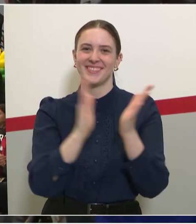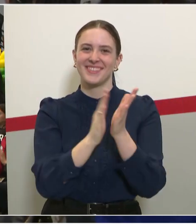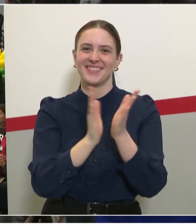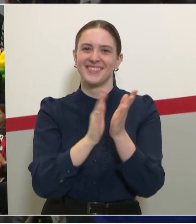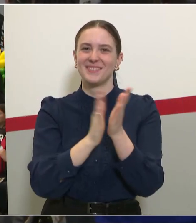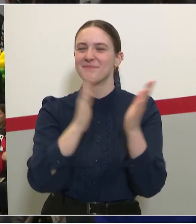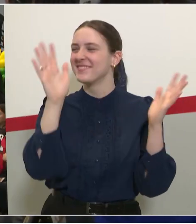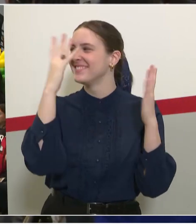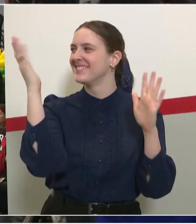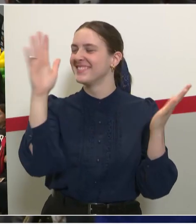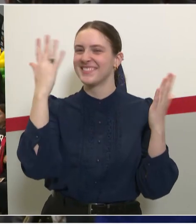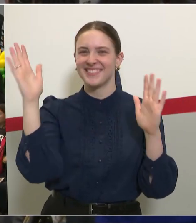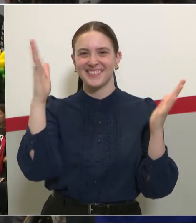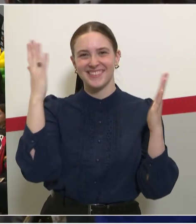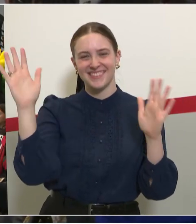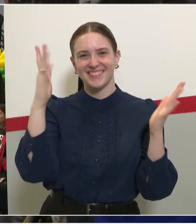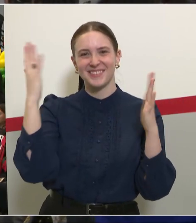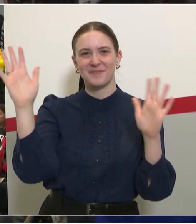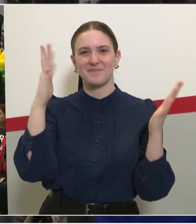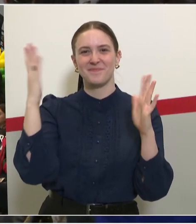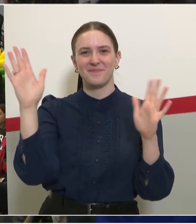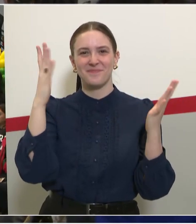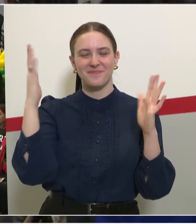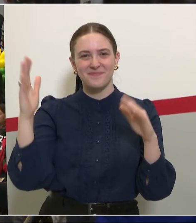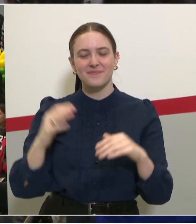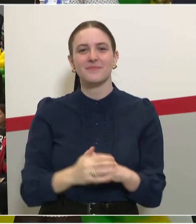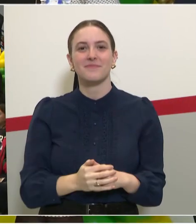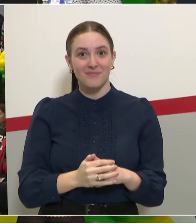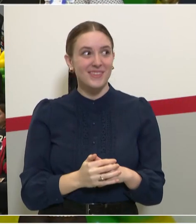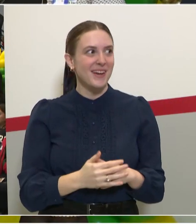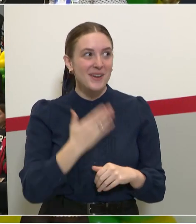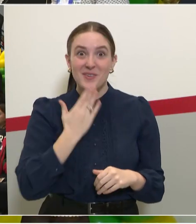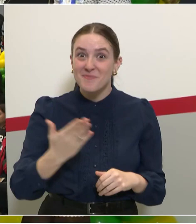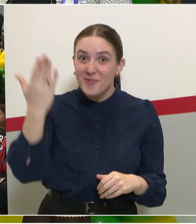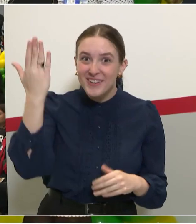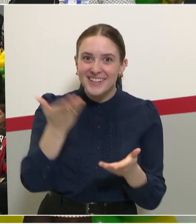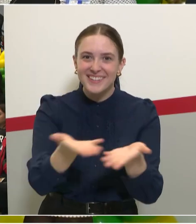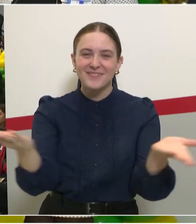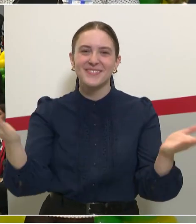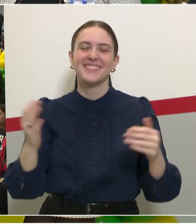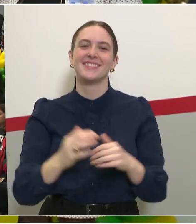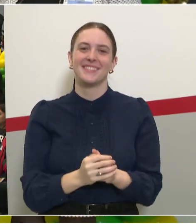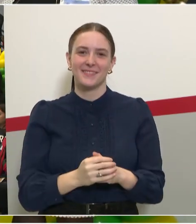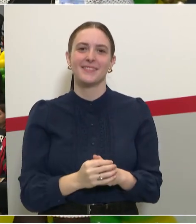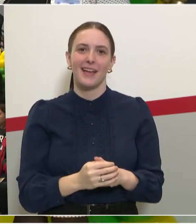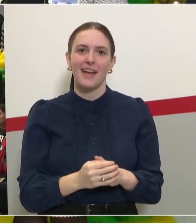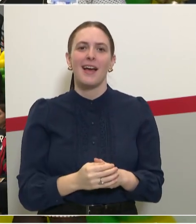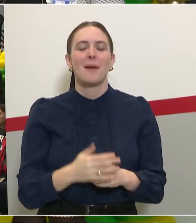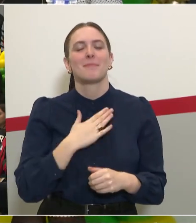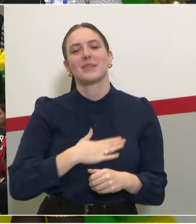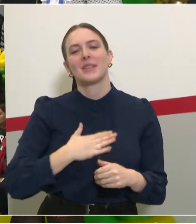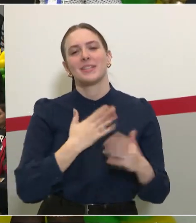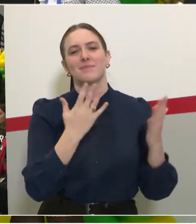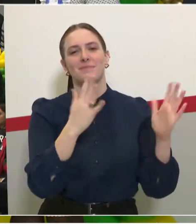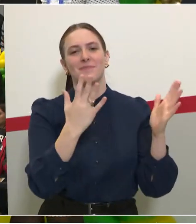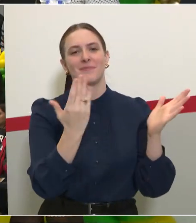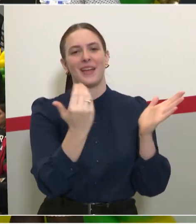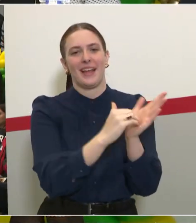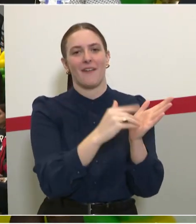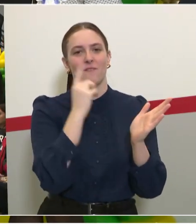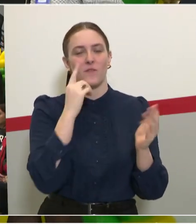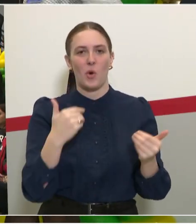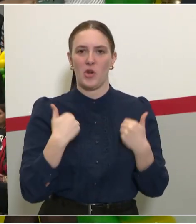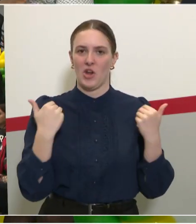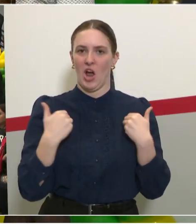proud. Outstanding story. Well, good morning, everyone. Good morning. Let's hear it for our young